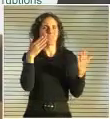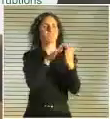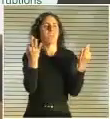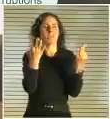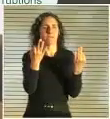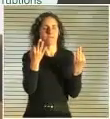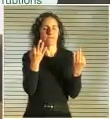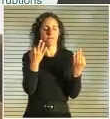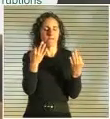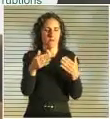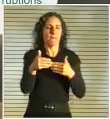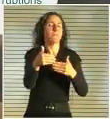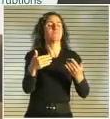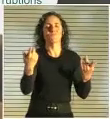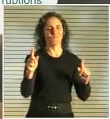was